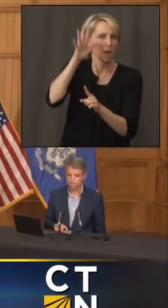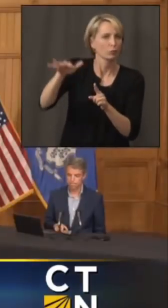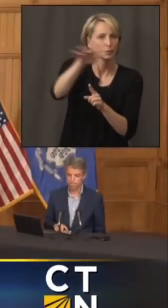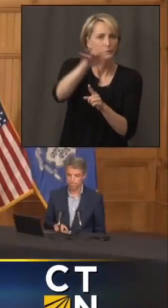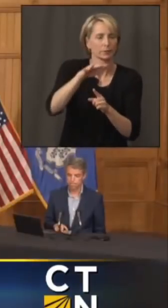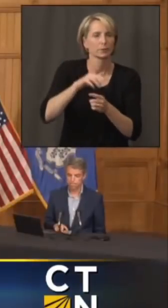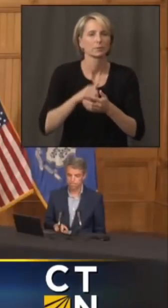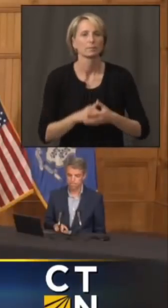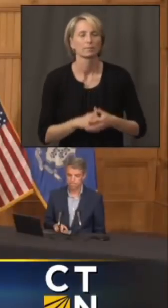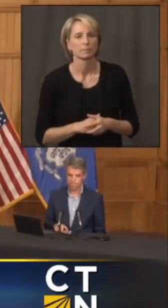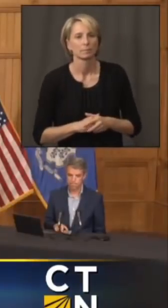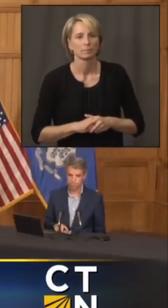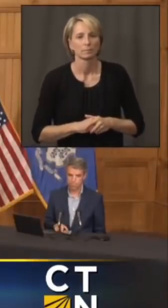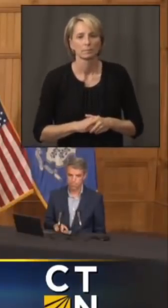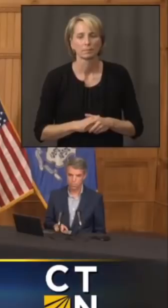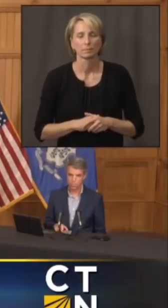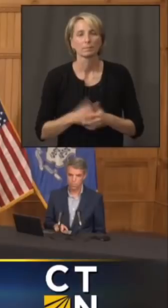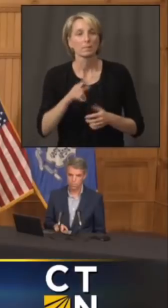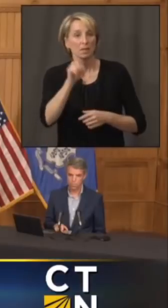Beth, did you want to add something?